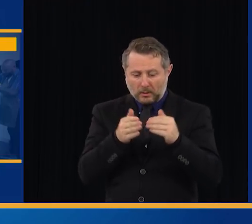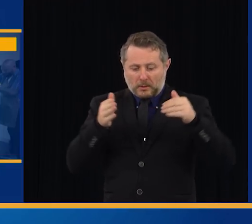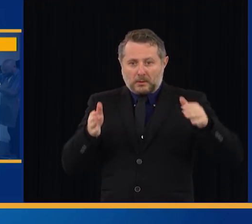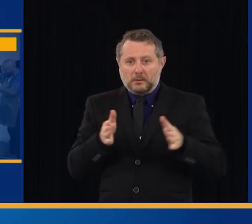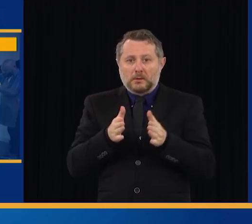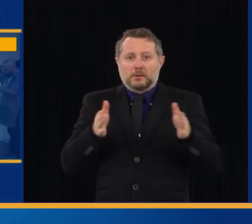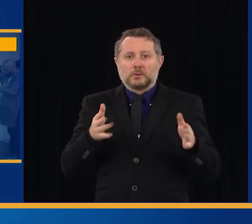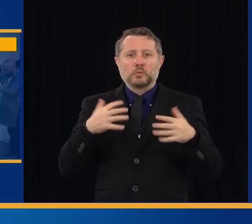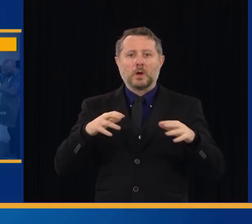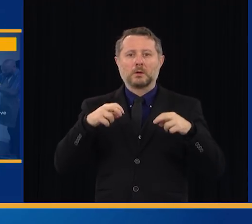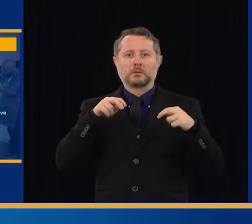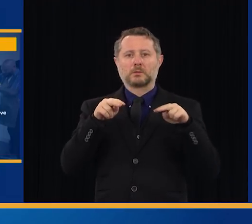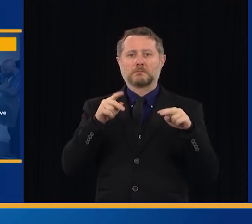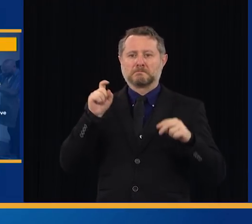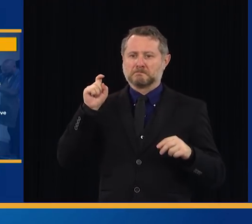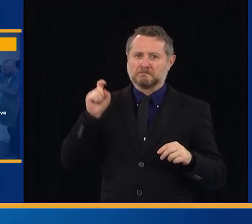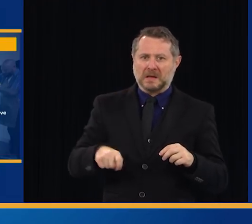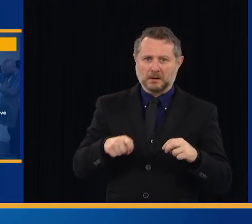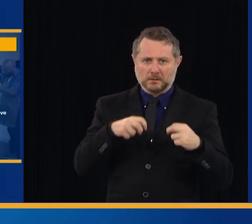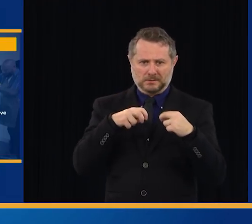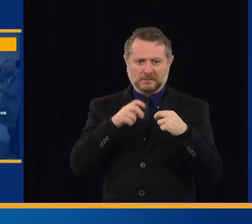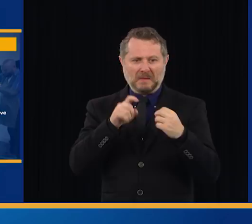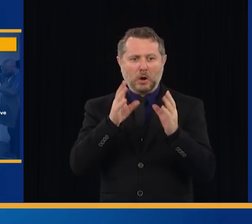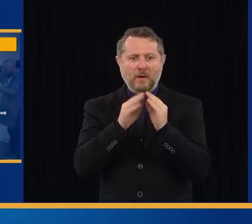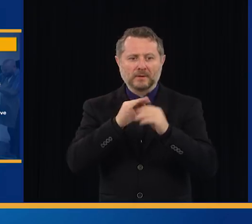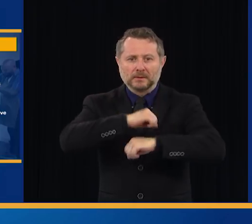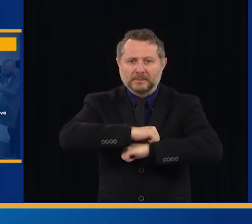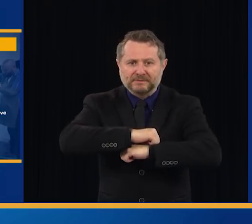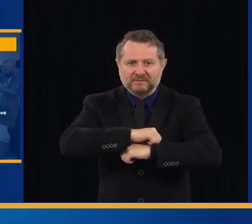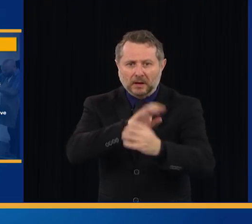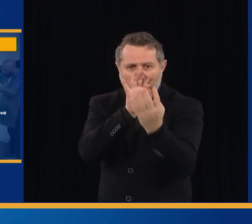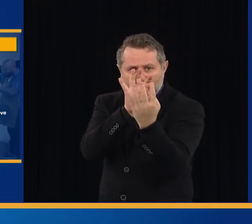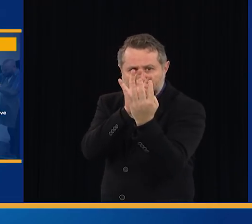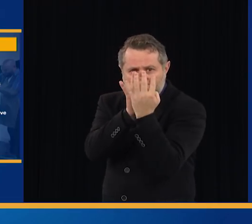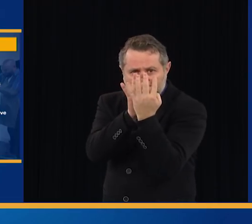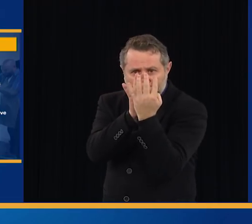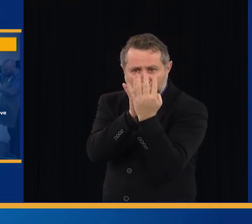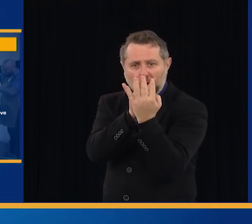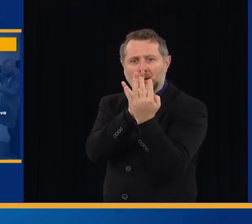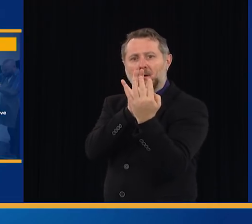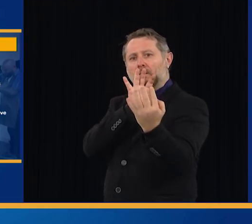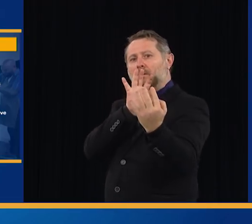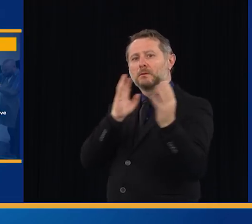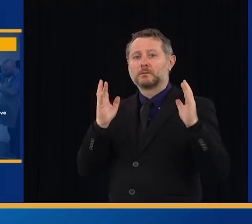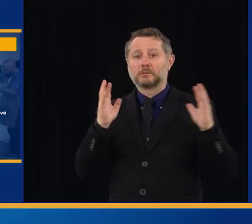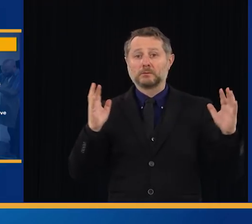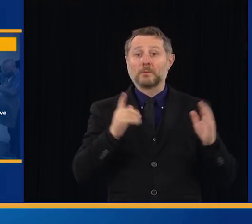conference meetings? And how do you do it without gatherings? How are you going to interact with the public